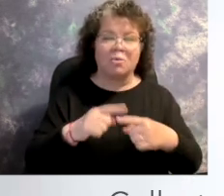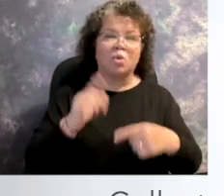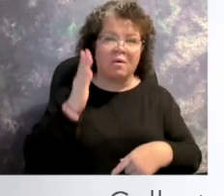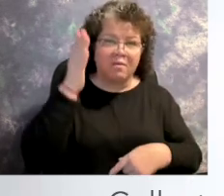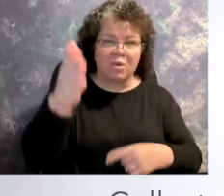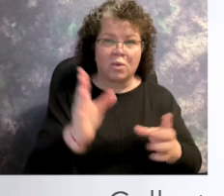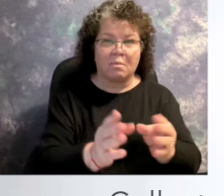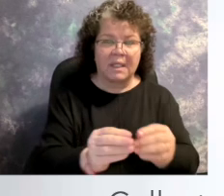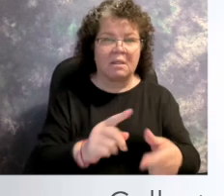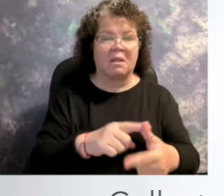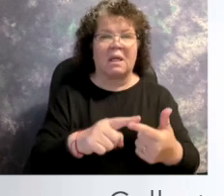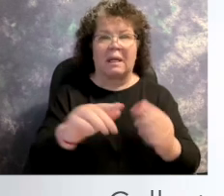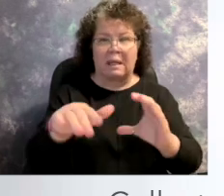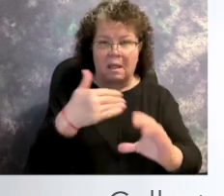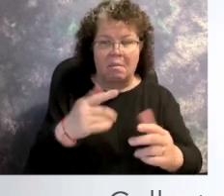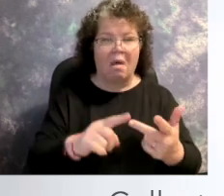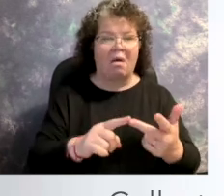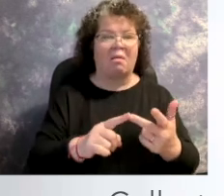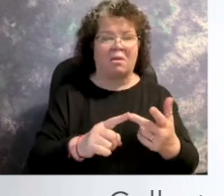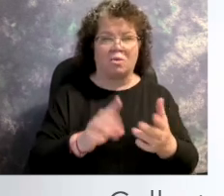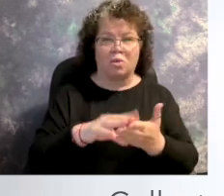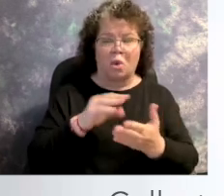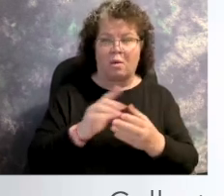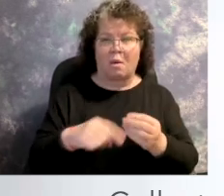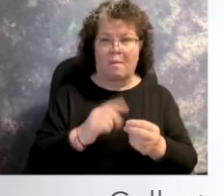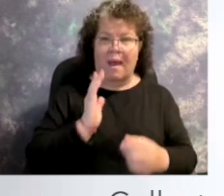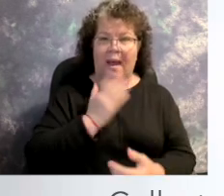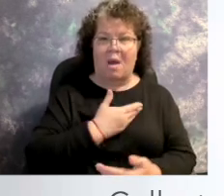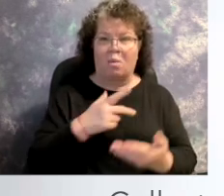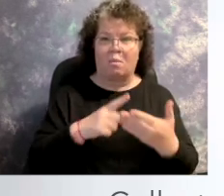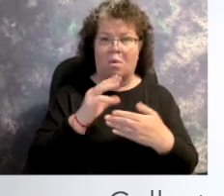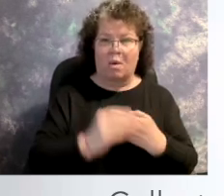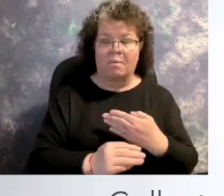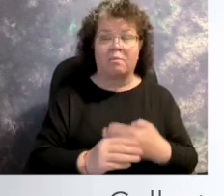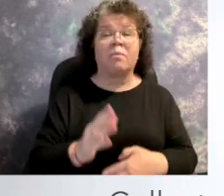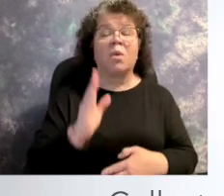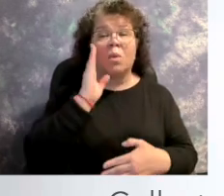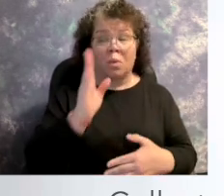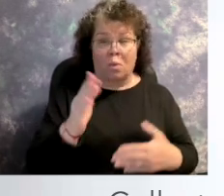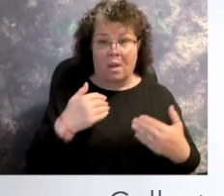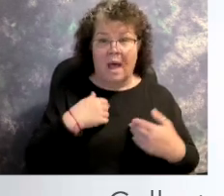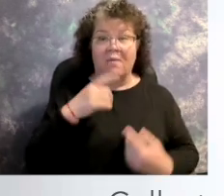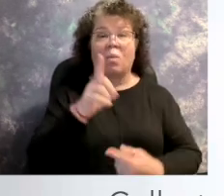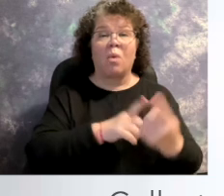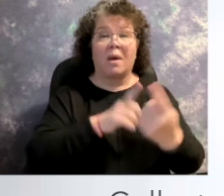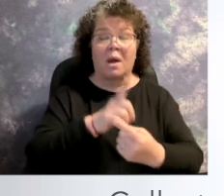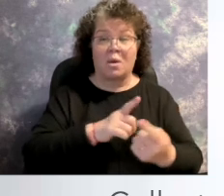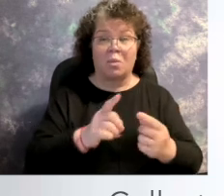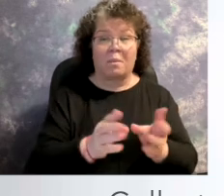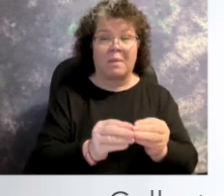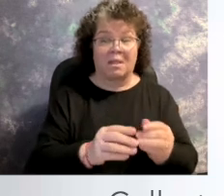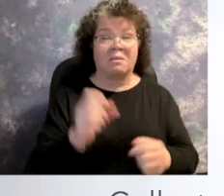to learn more about our programs. We'll have one-on-one meetings with community groups. So as I mentioned,